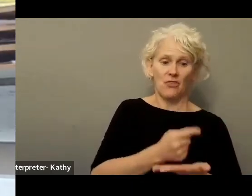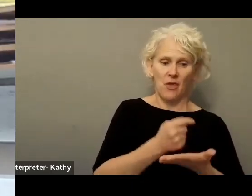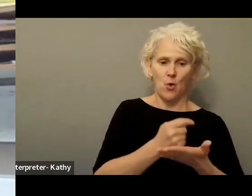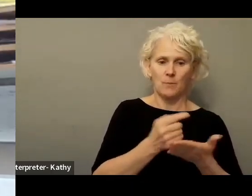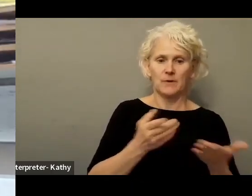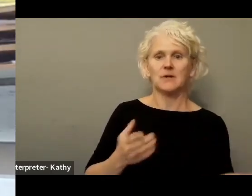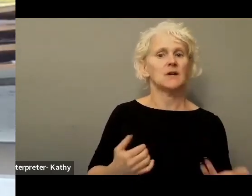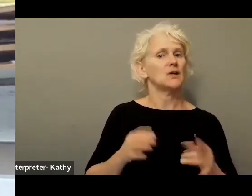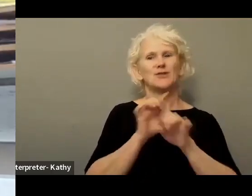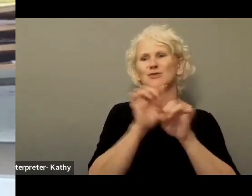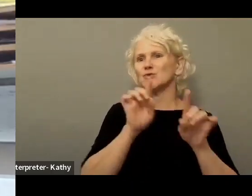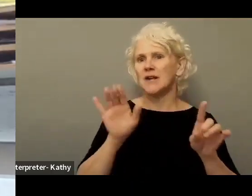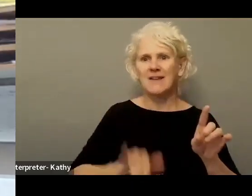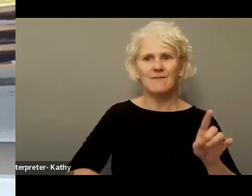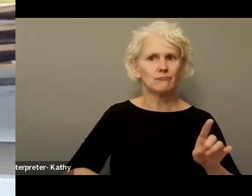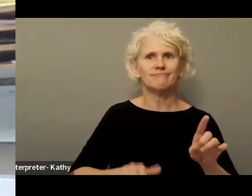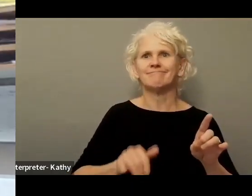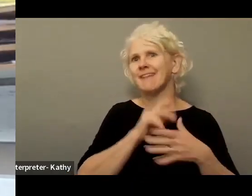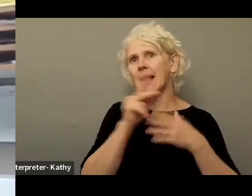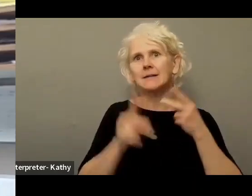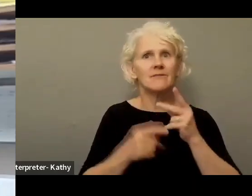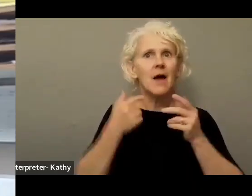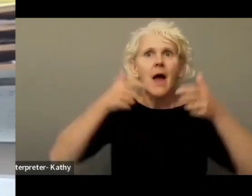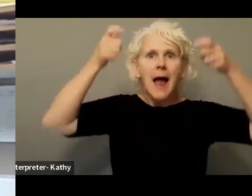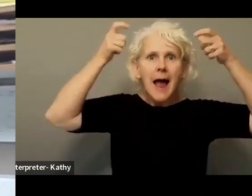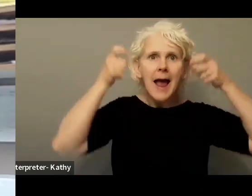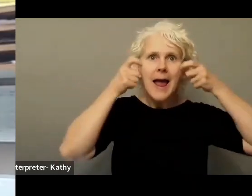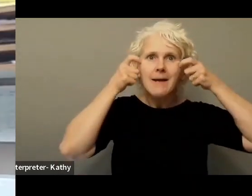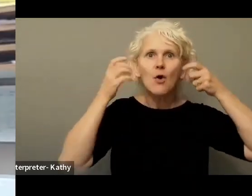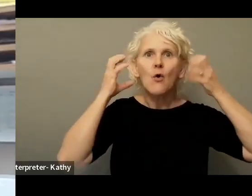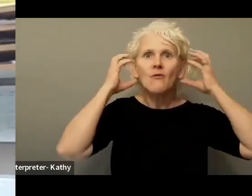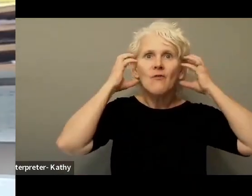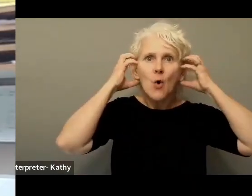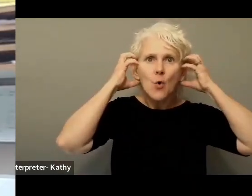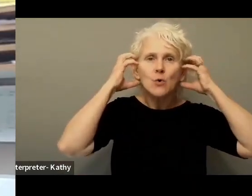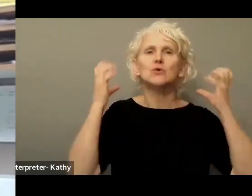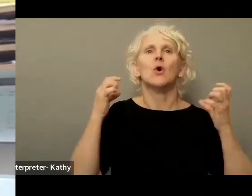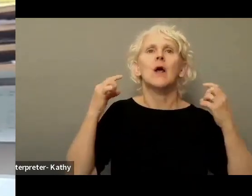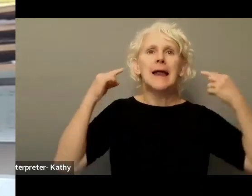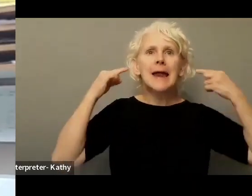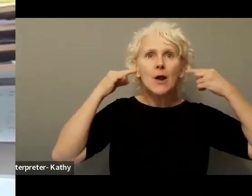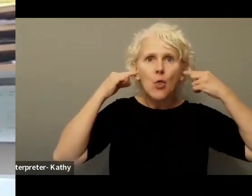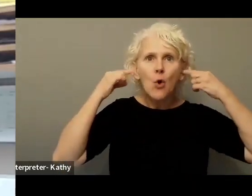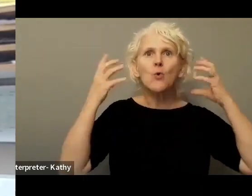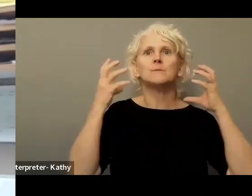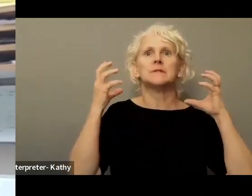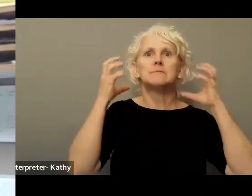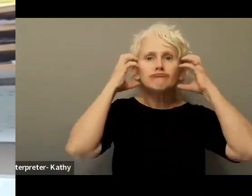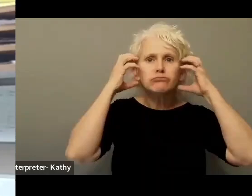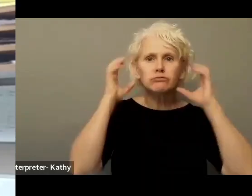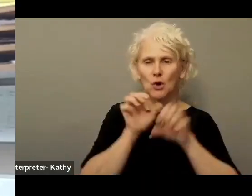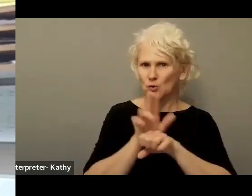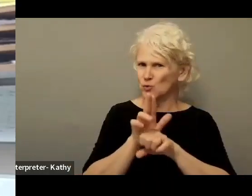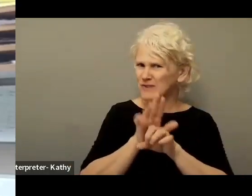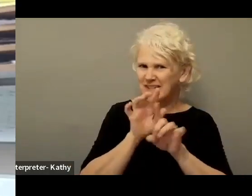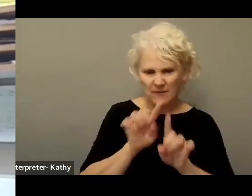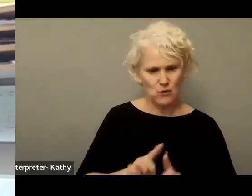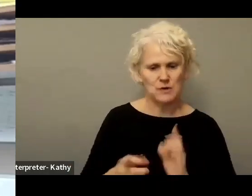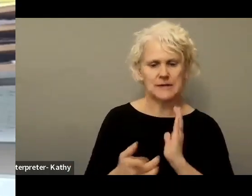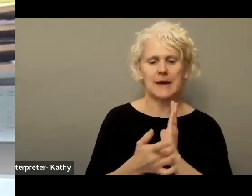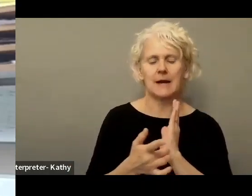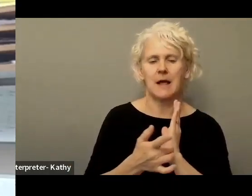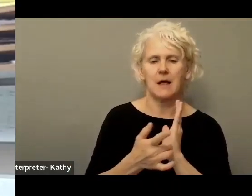she uses different kinds of headphones, whether it's the subcochlear or inner earlobes. So we do use a lot of technology